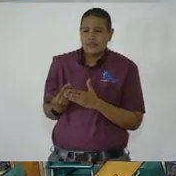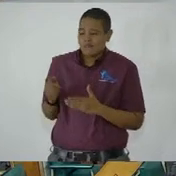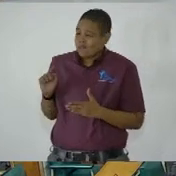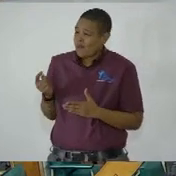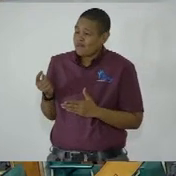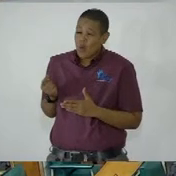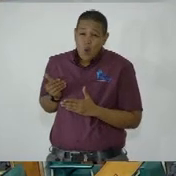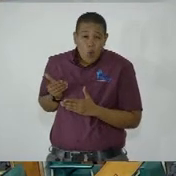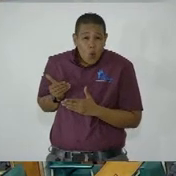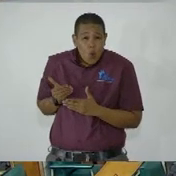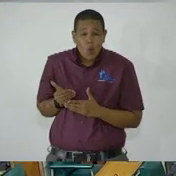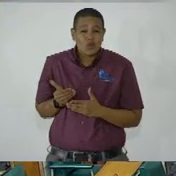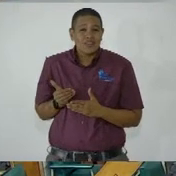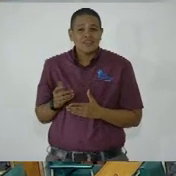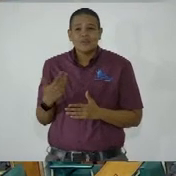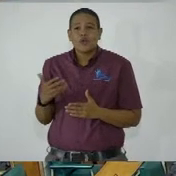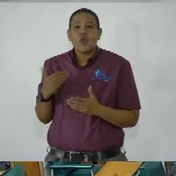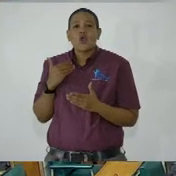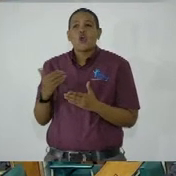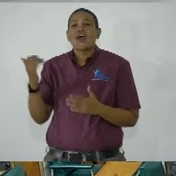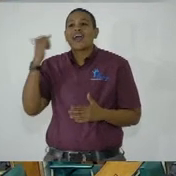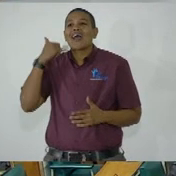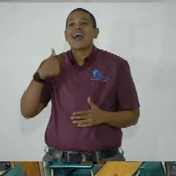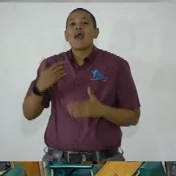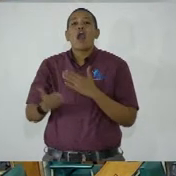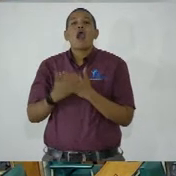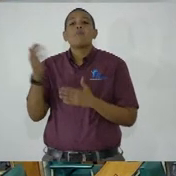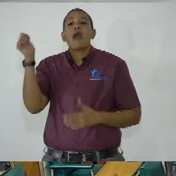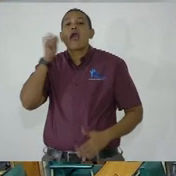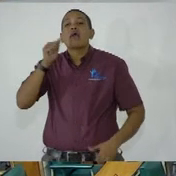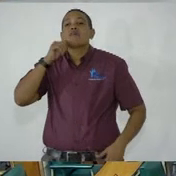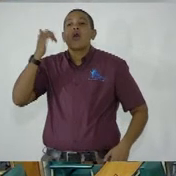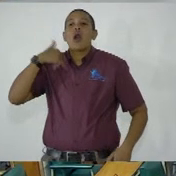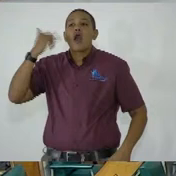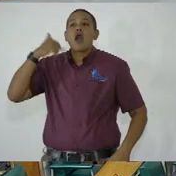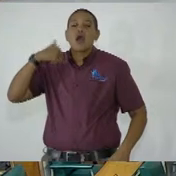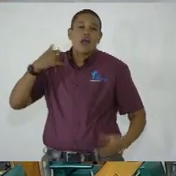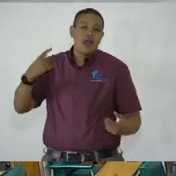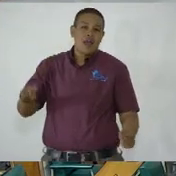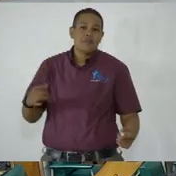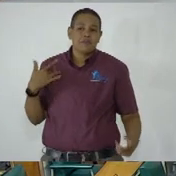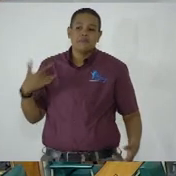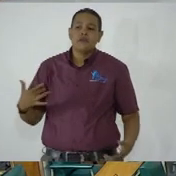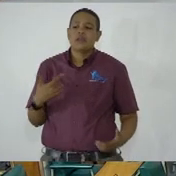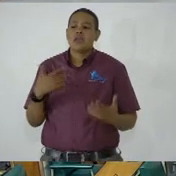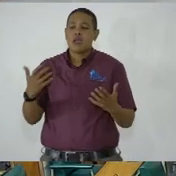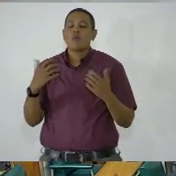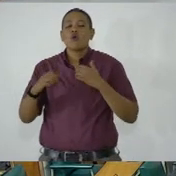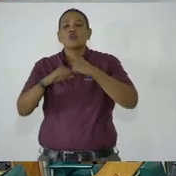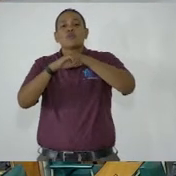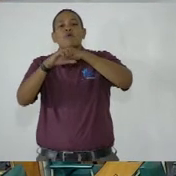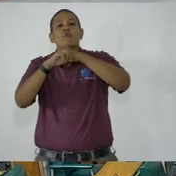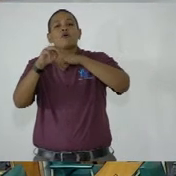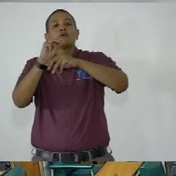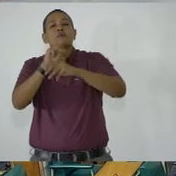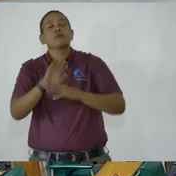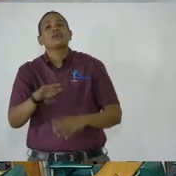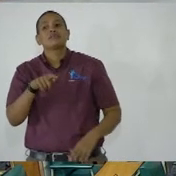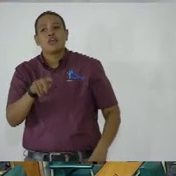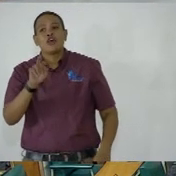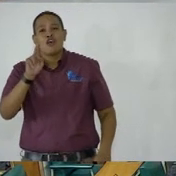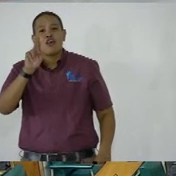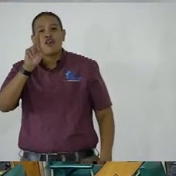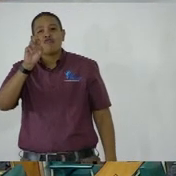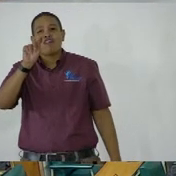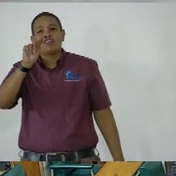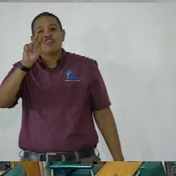closest we have ever been. We are so close that he called me almost every day. So I want to promote, Minister, and I'm